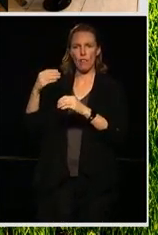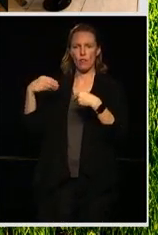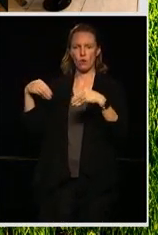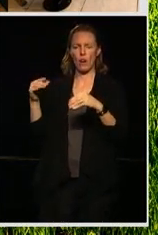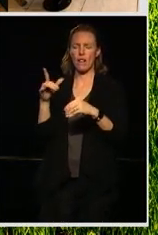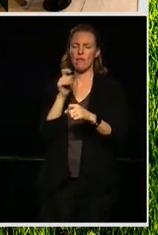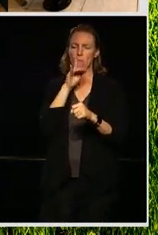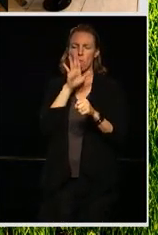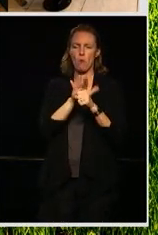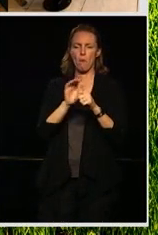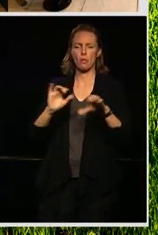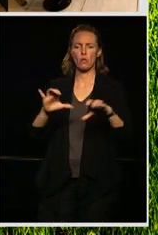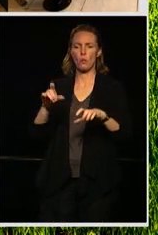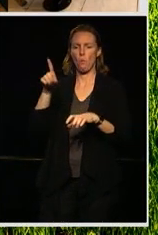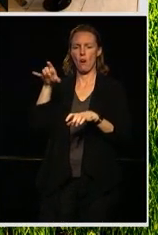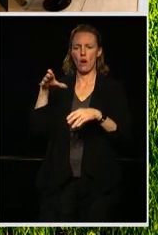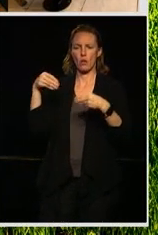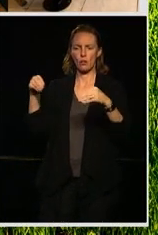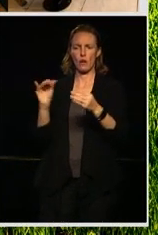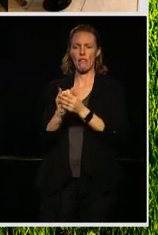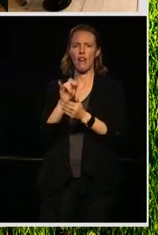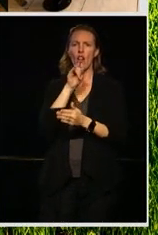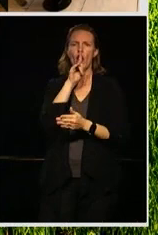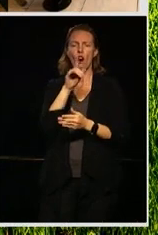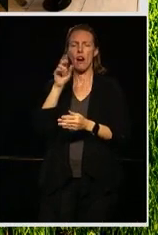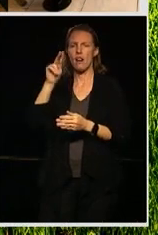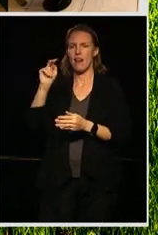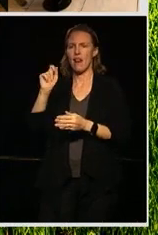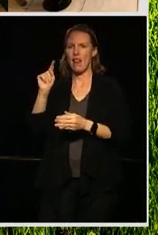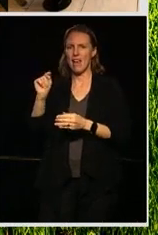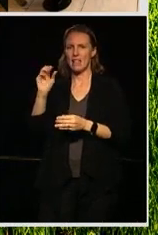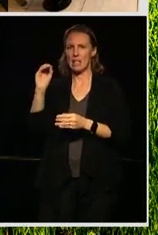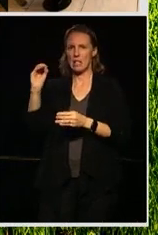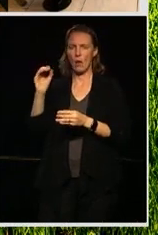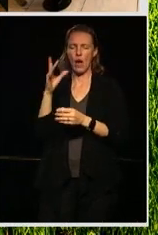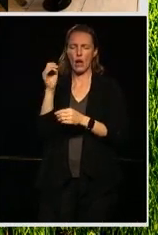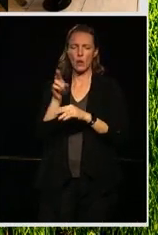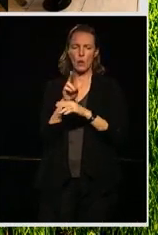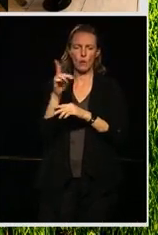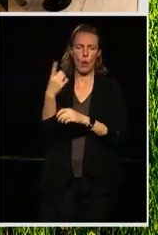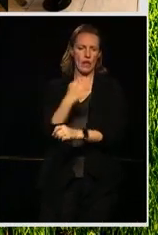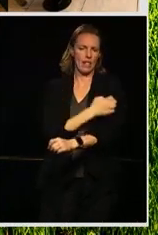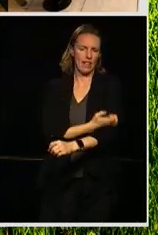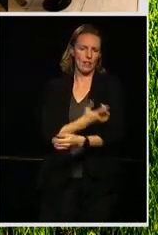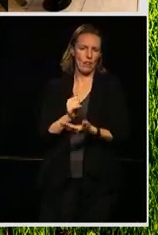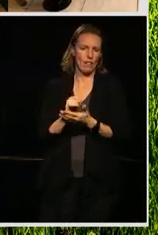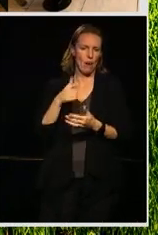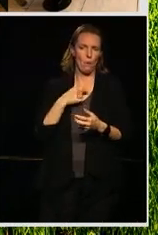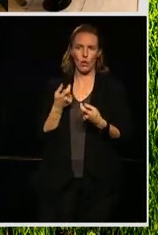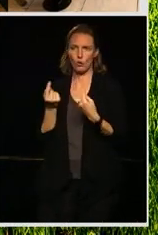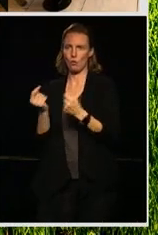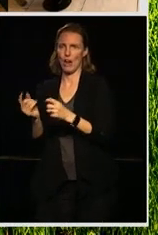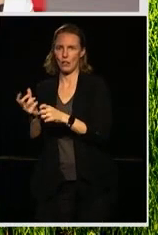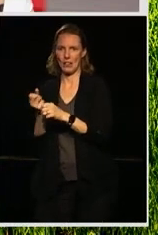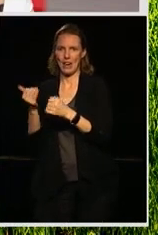to do 100 stores that are net zero and use only electricity, which we're vying for that right